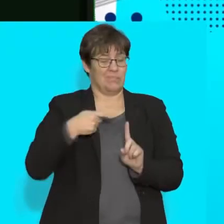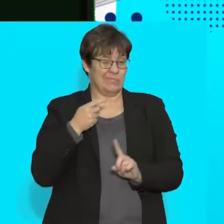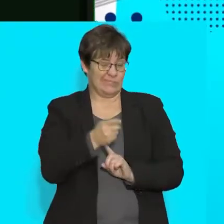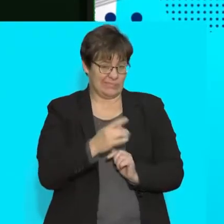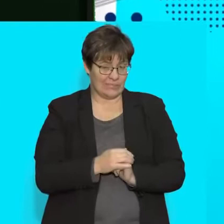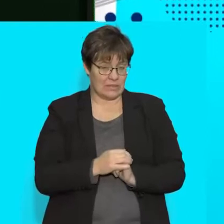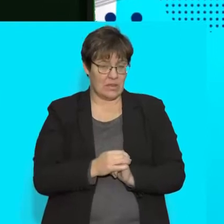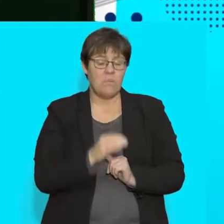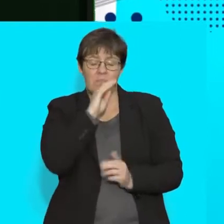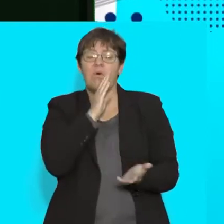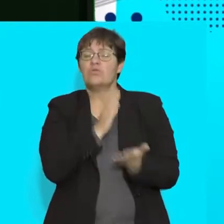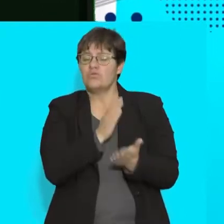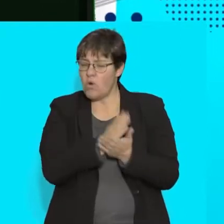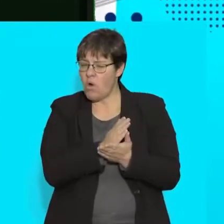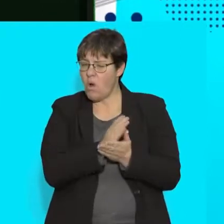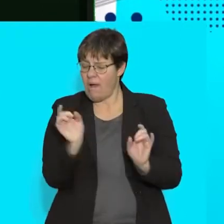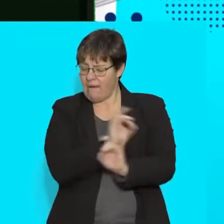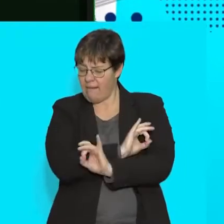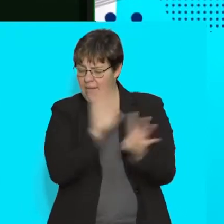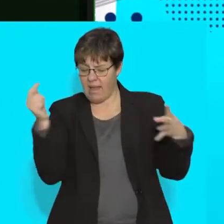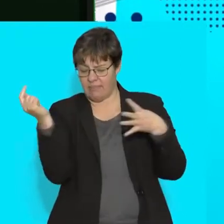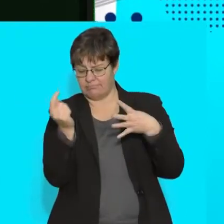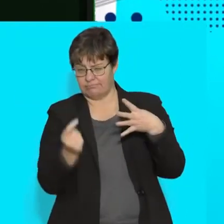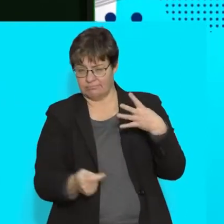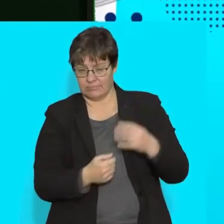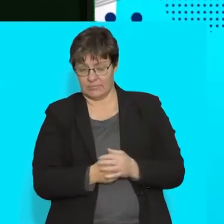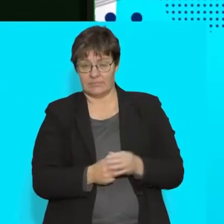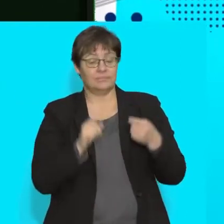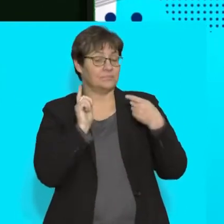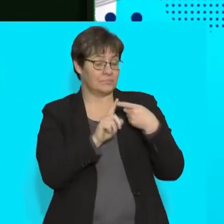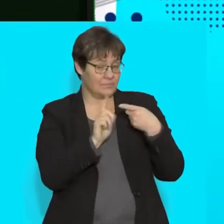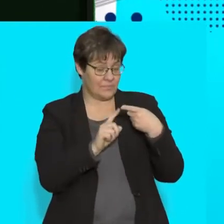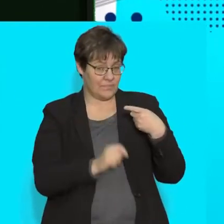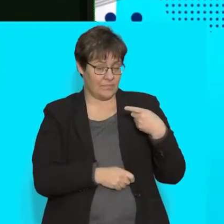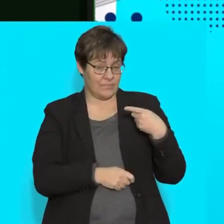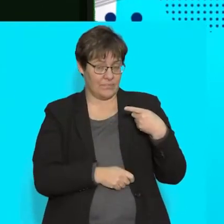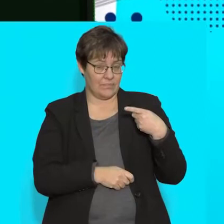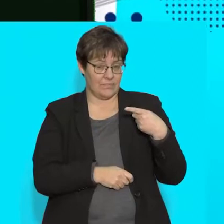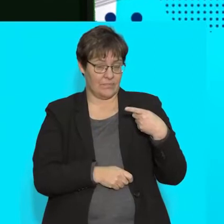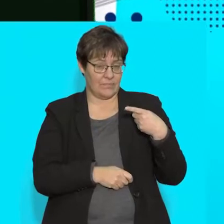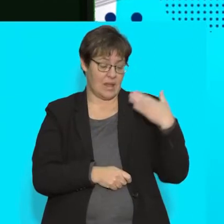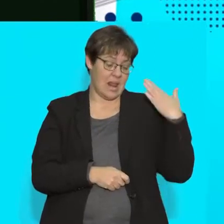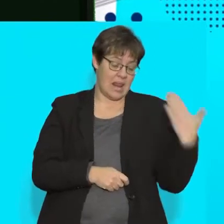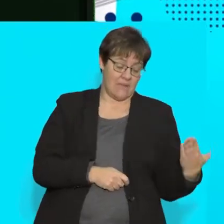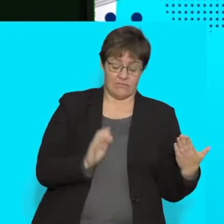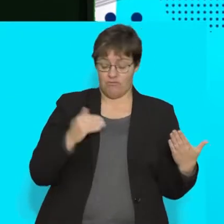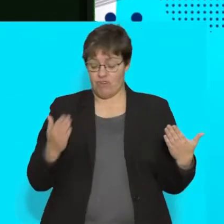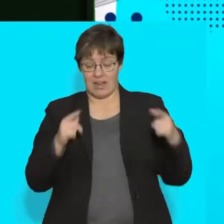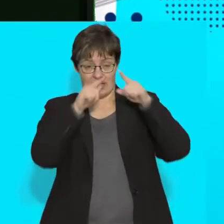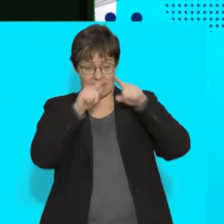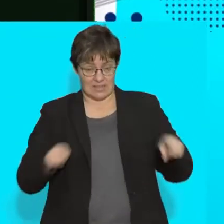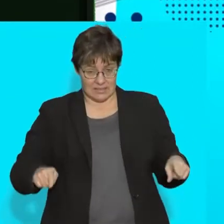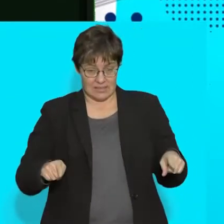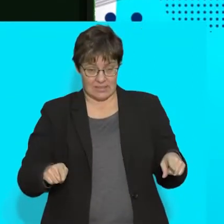about. So you need to please make sure that you are clear on that. One, The sides that are on the left and on the right of